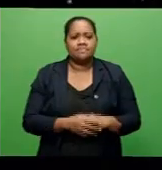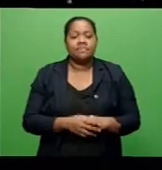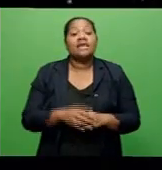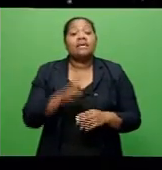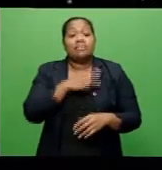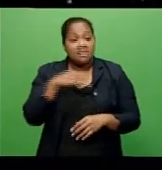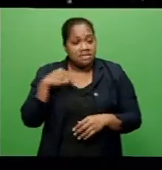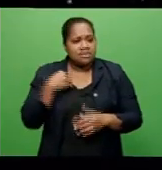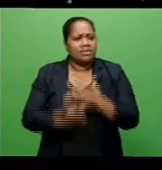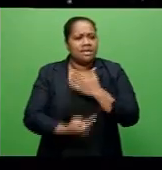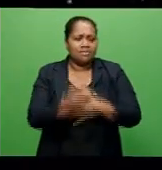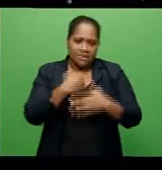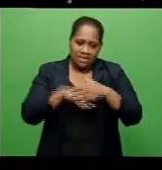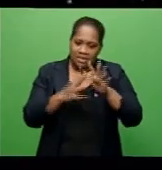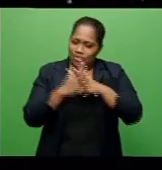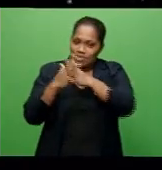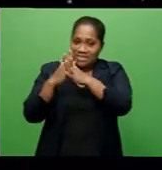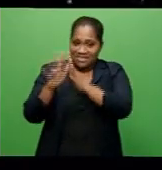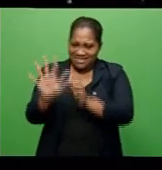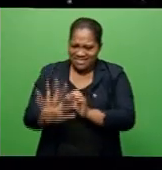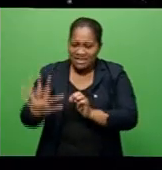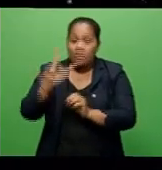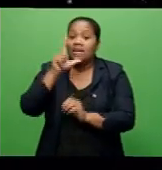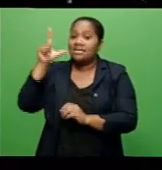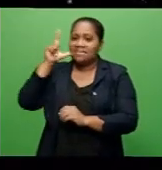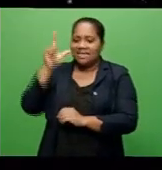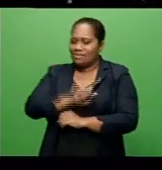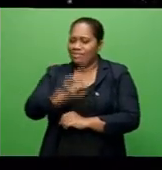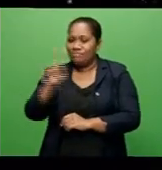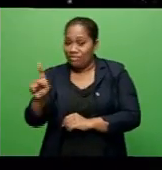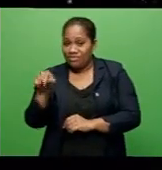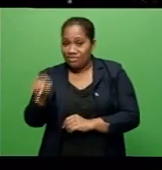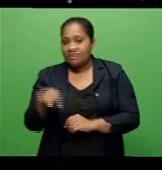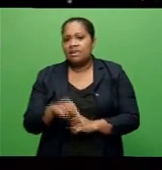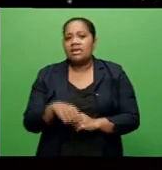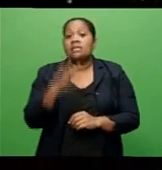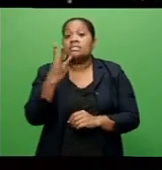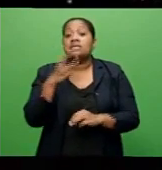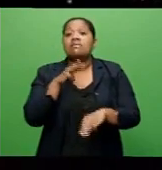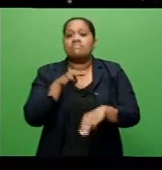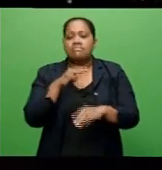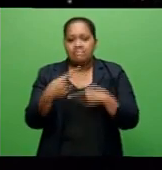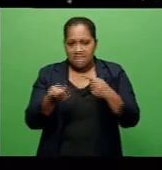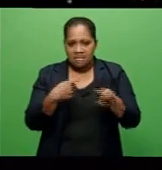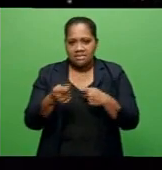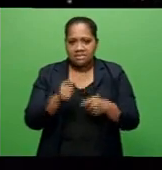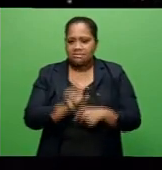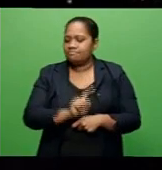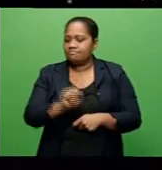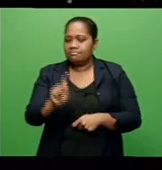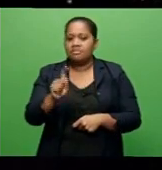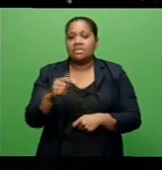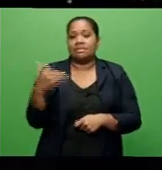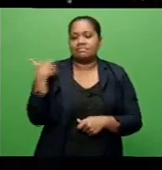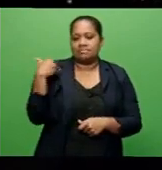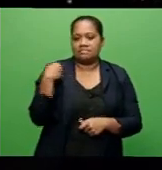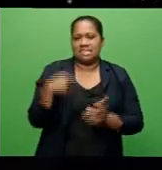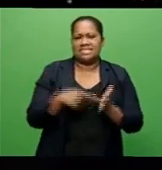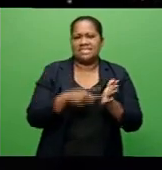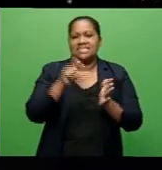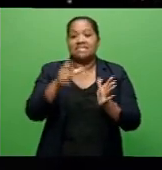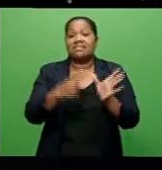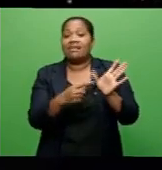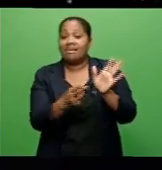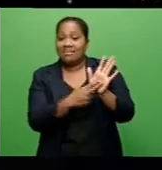has been in the Western Division since yesterday, and she toured 3 markets that have been affected by Tropical Cyclone